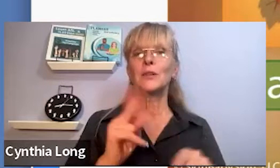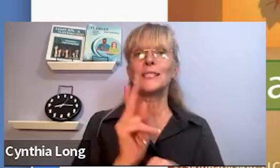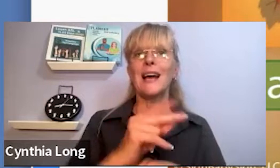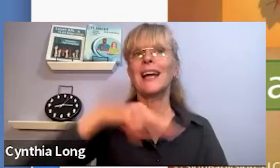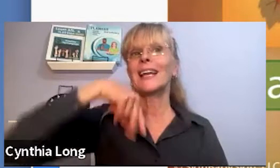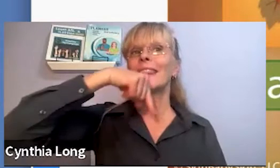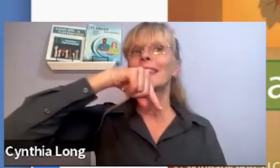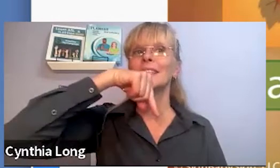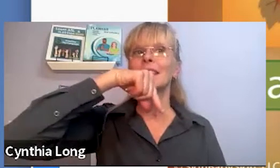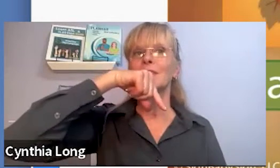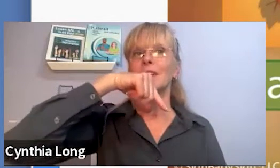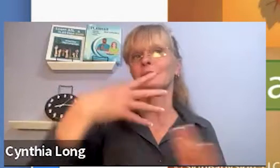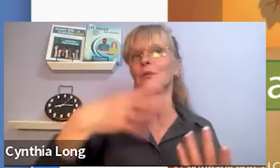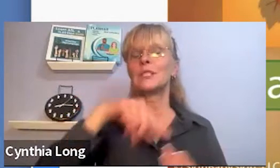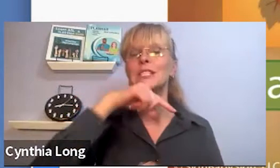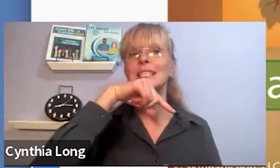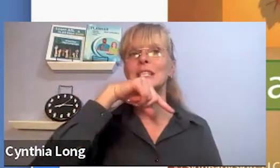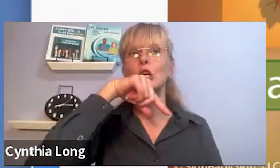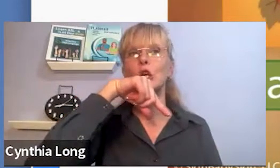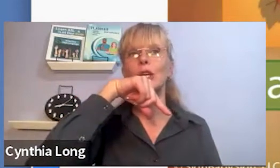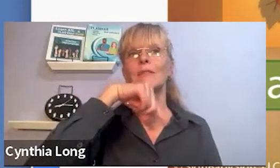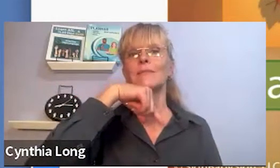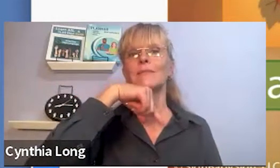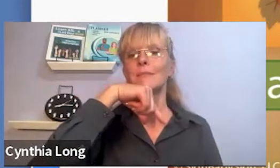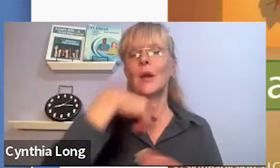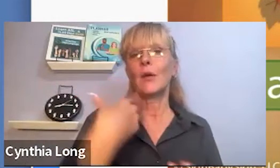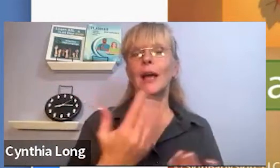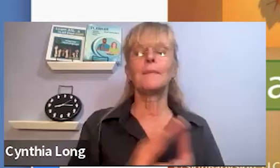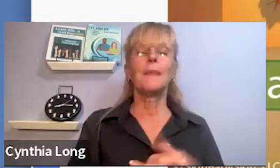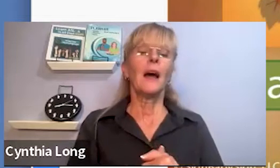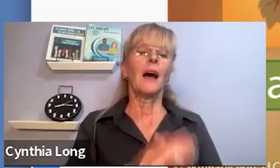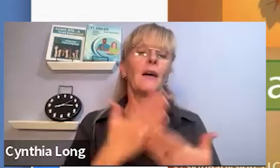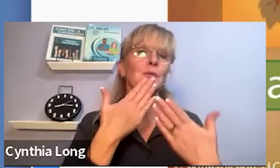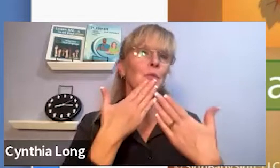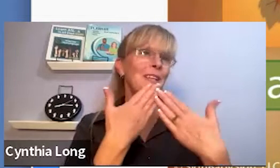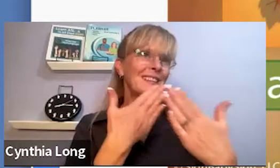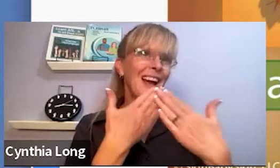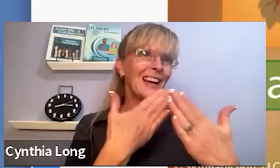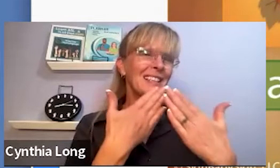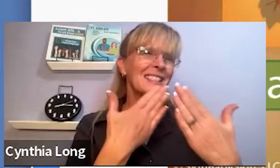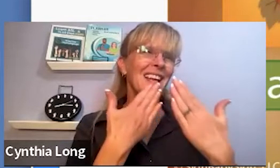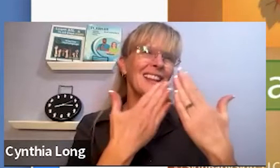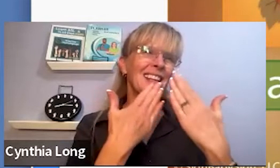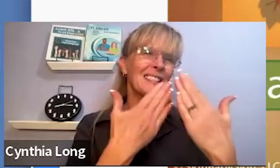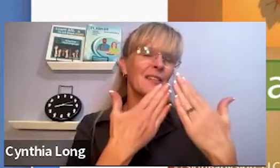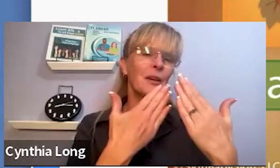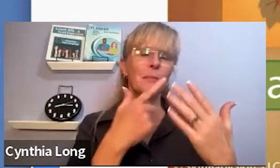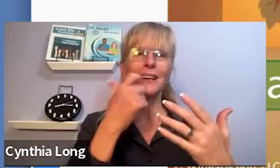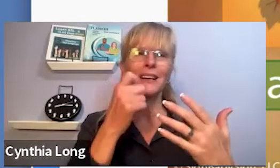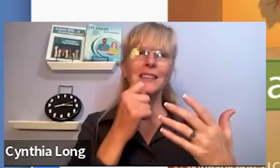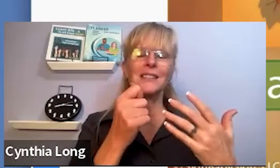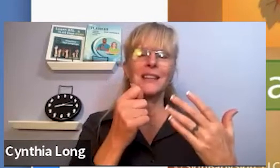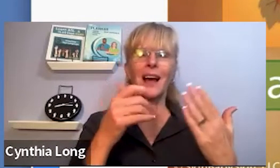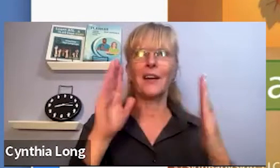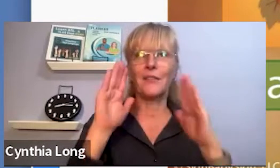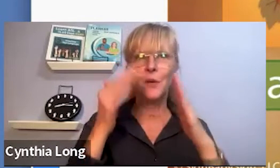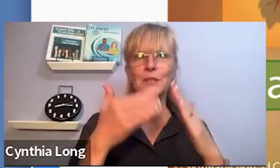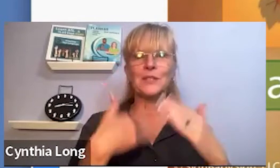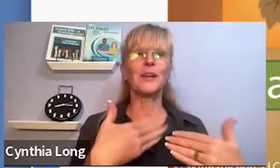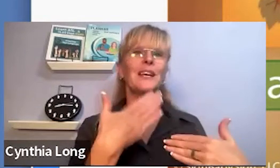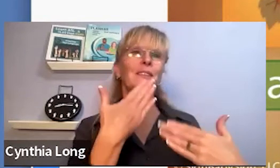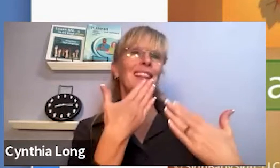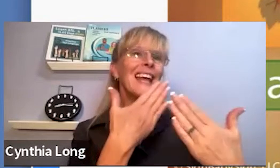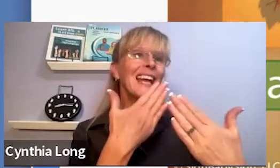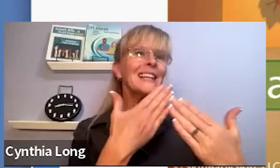People also sign Thanksgiving, which is turkey. Okay. I like to sing Thanksgiving because